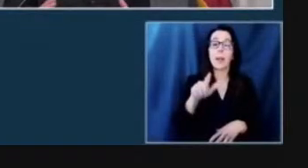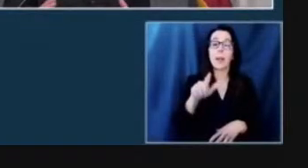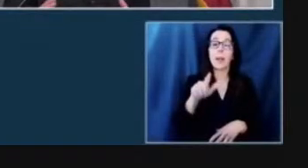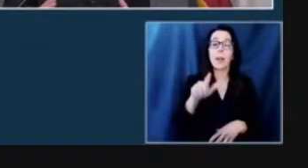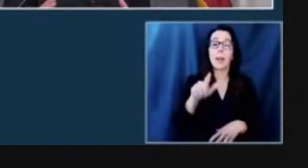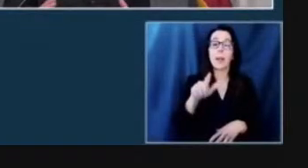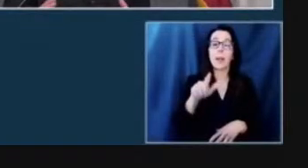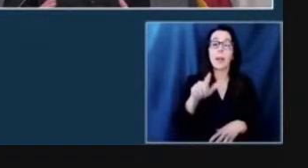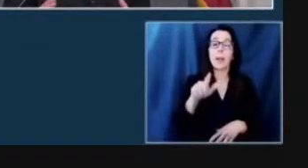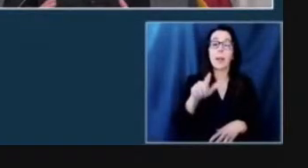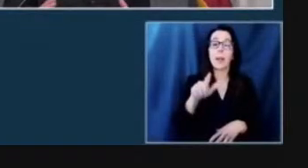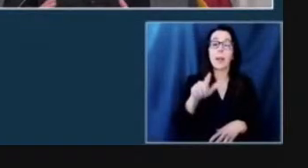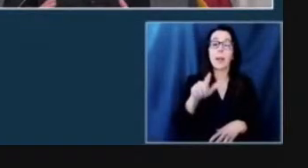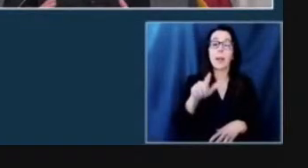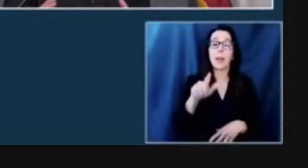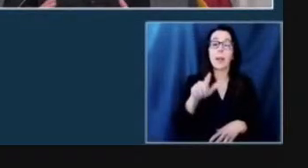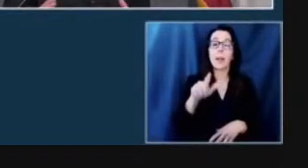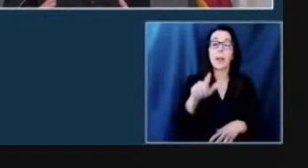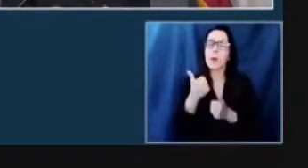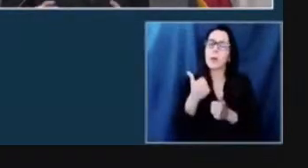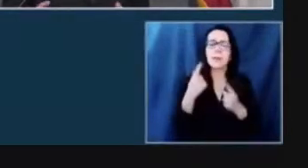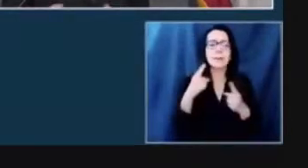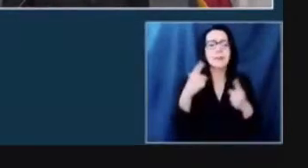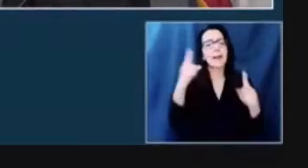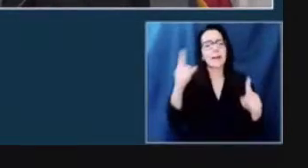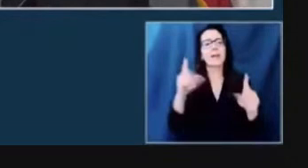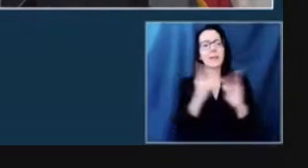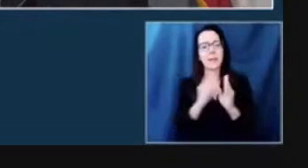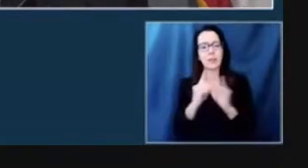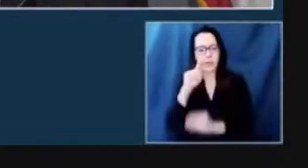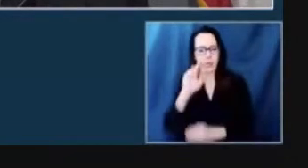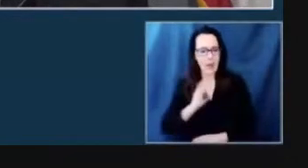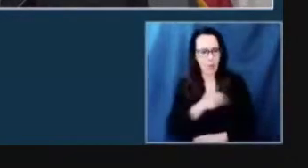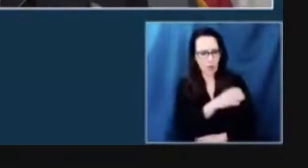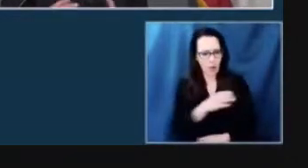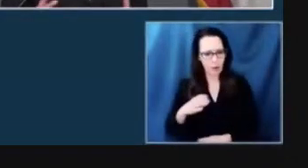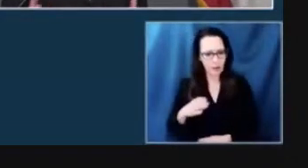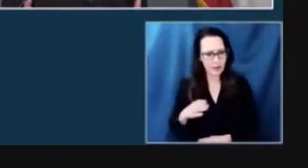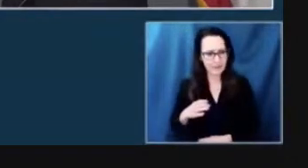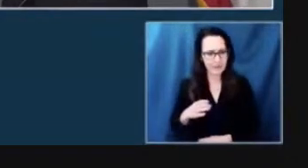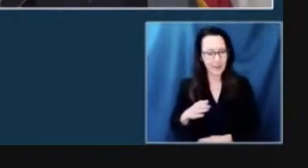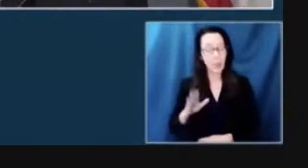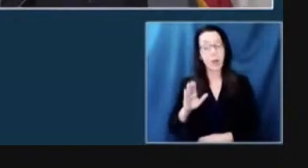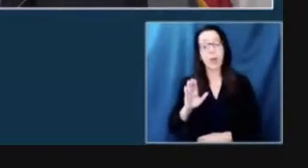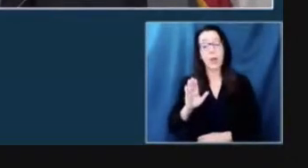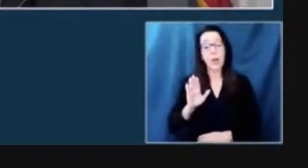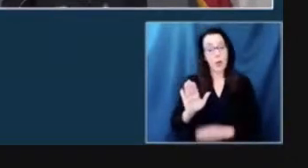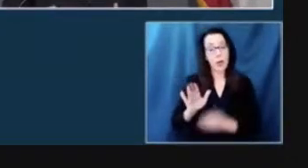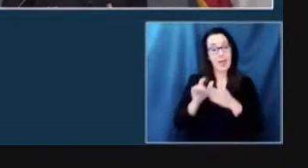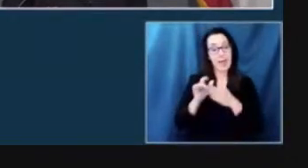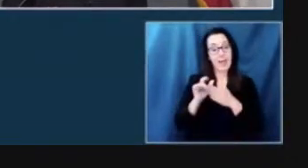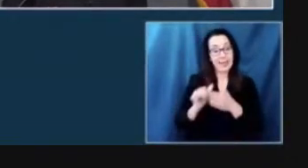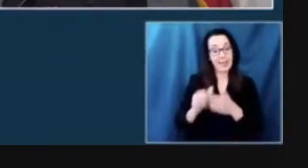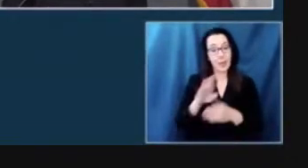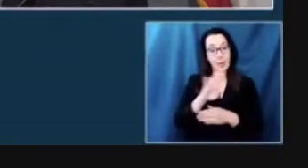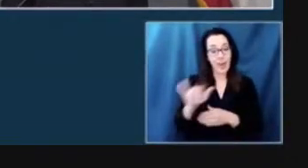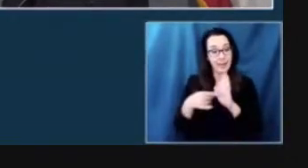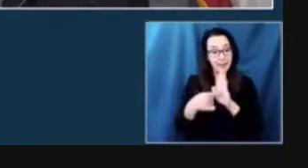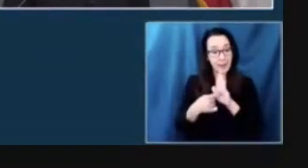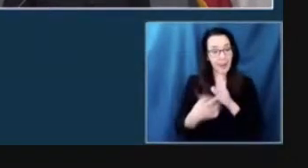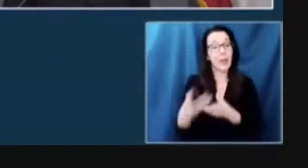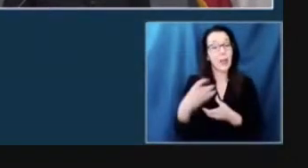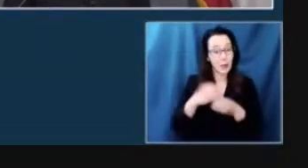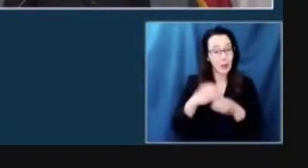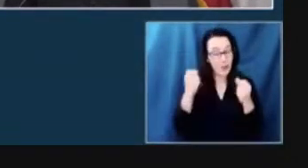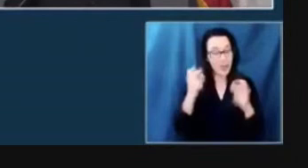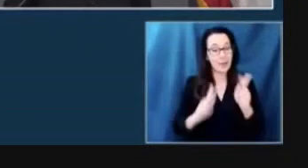productive sessions of our Congress. Her leading by example inspires countless numbers, including myself, and